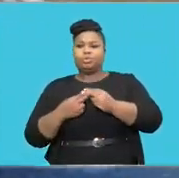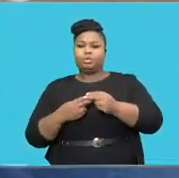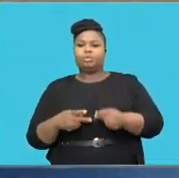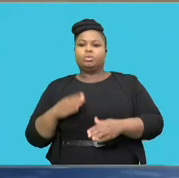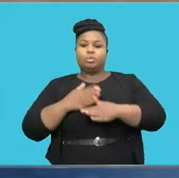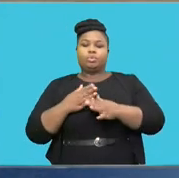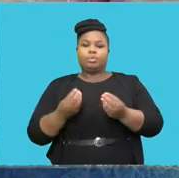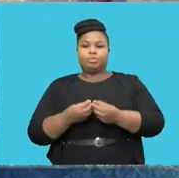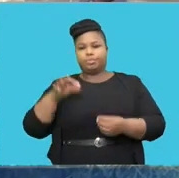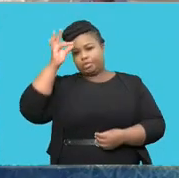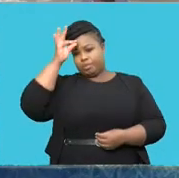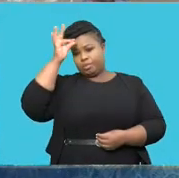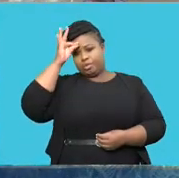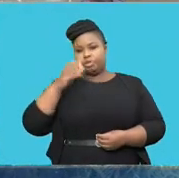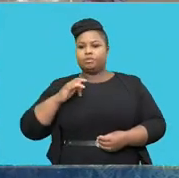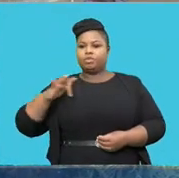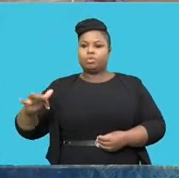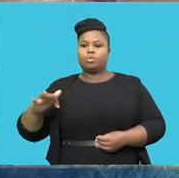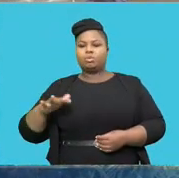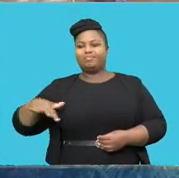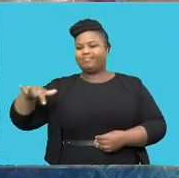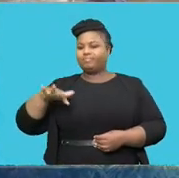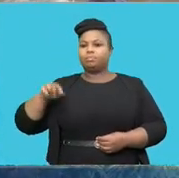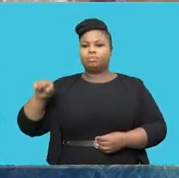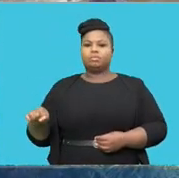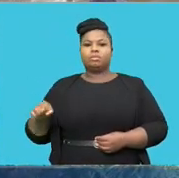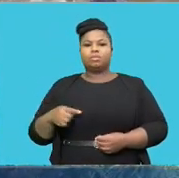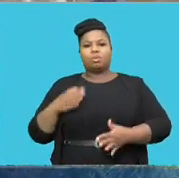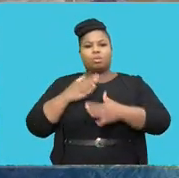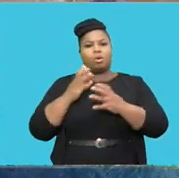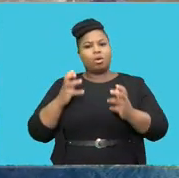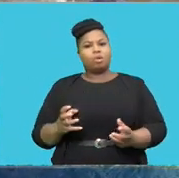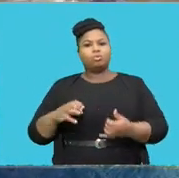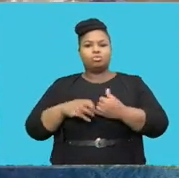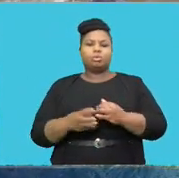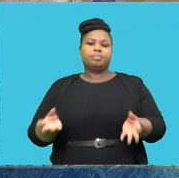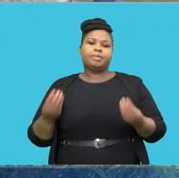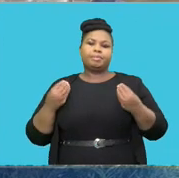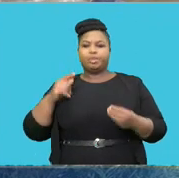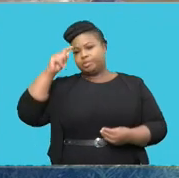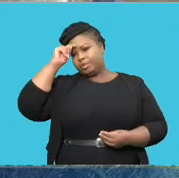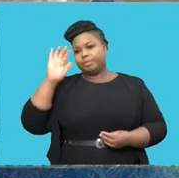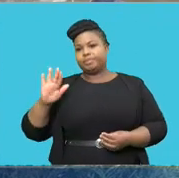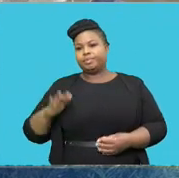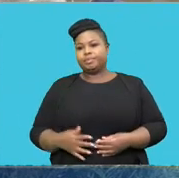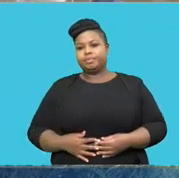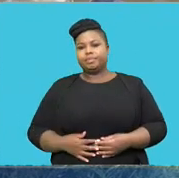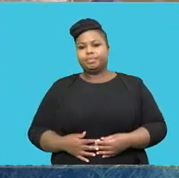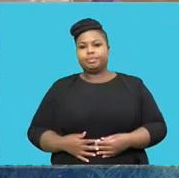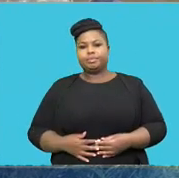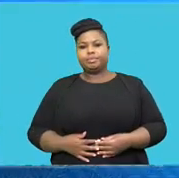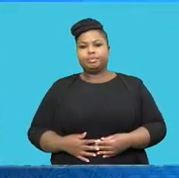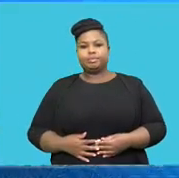le kantoro ya sepolesa ya Water Wing di ile tsa sebetsa ka thata ho fumaneng setopo sa motjha enwa. The body